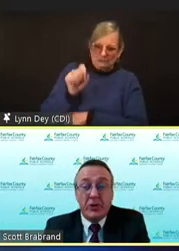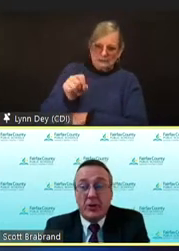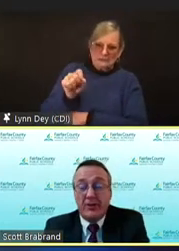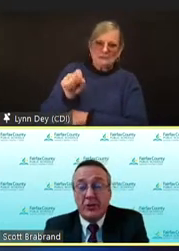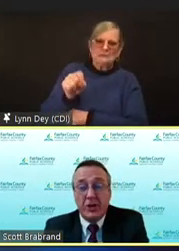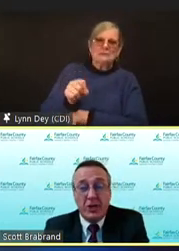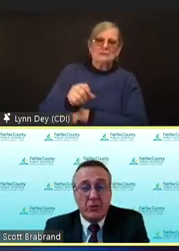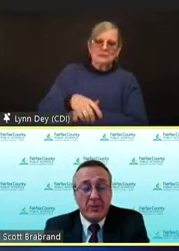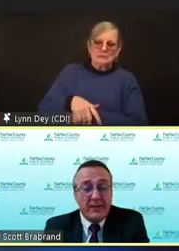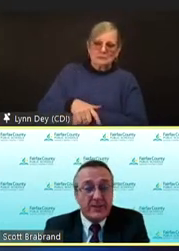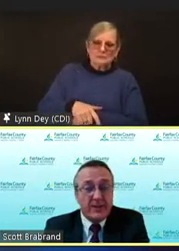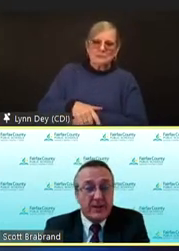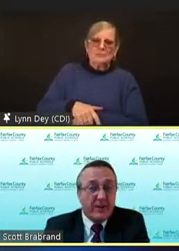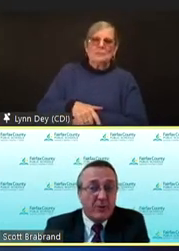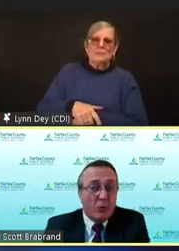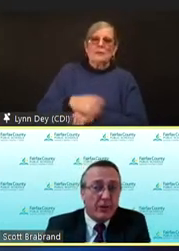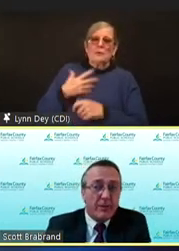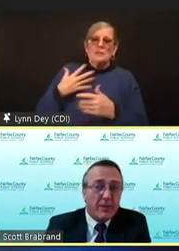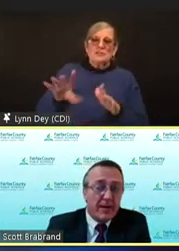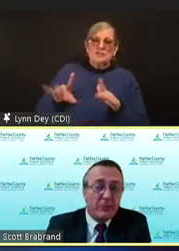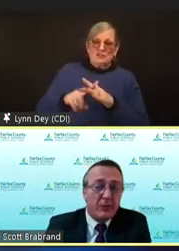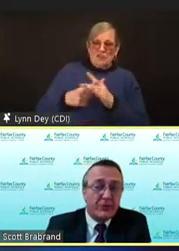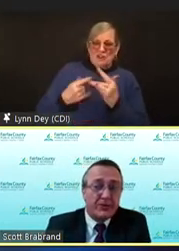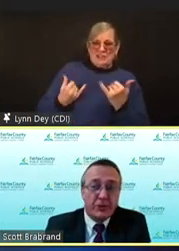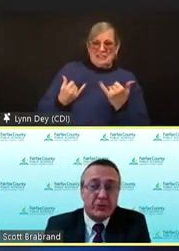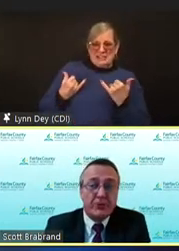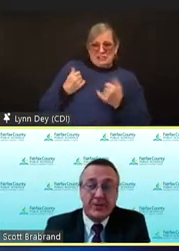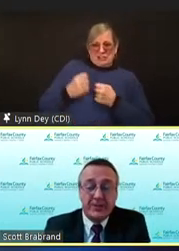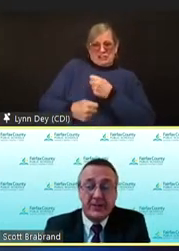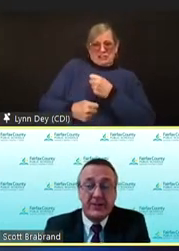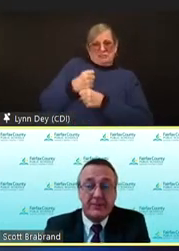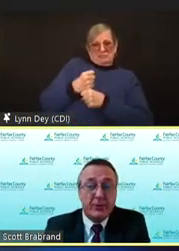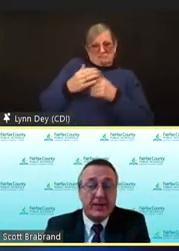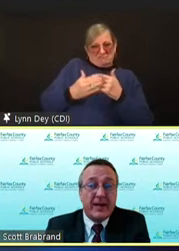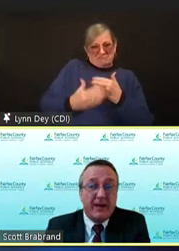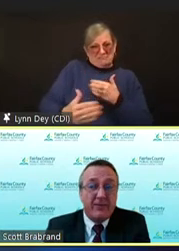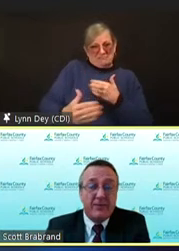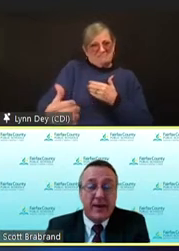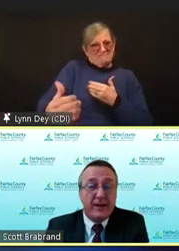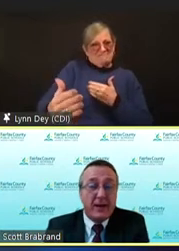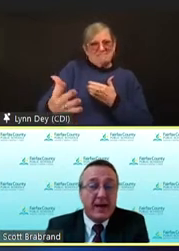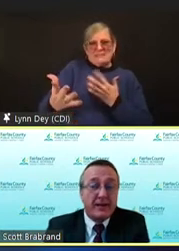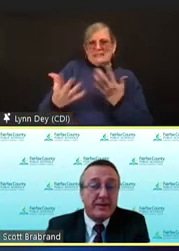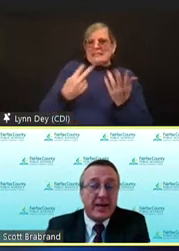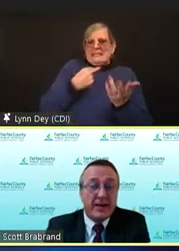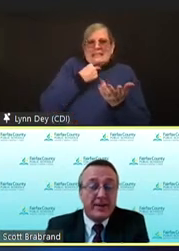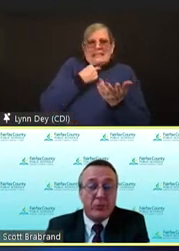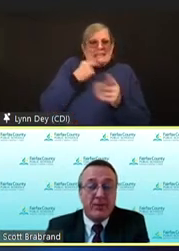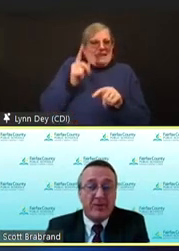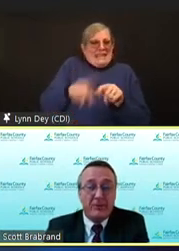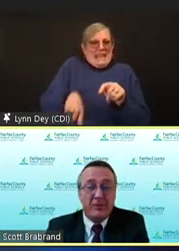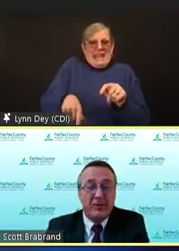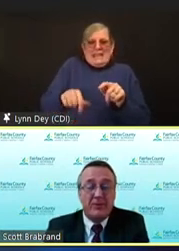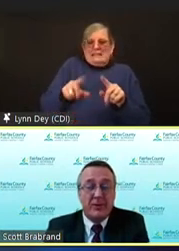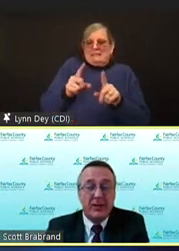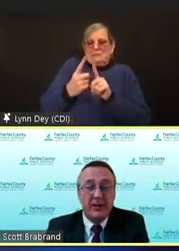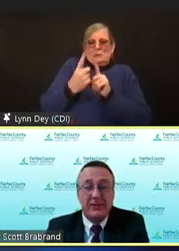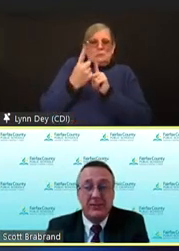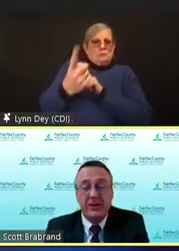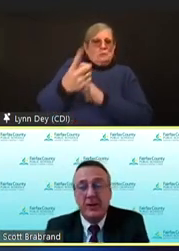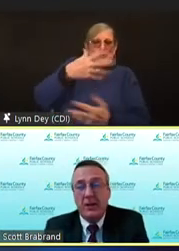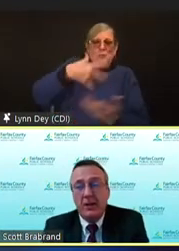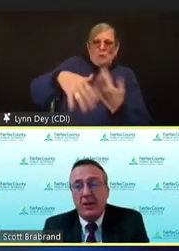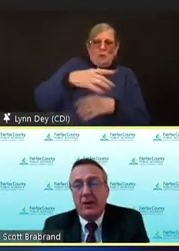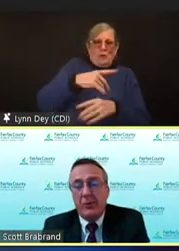we started this year, we said we weren't going to be able to social distance and bring everybody back, 99.5% of our